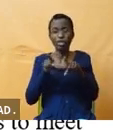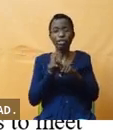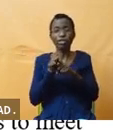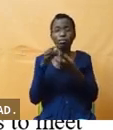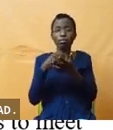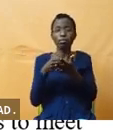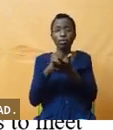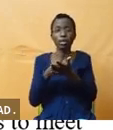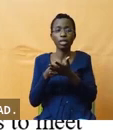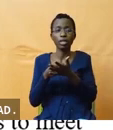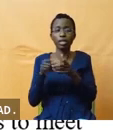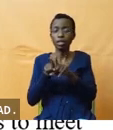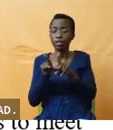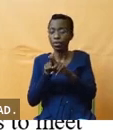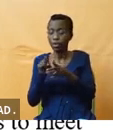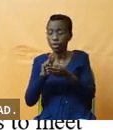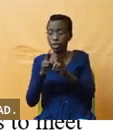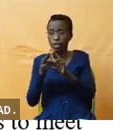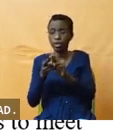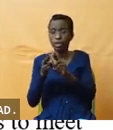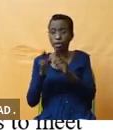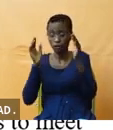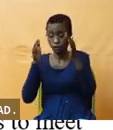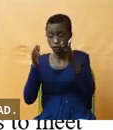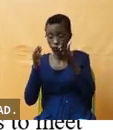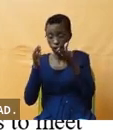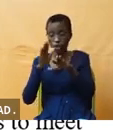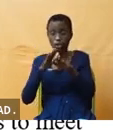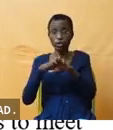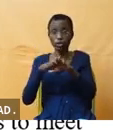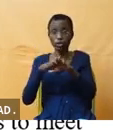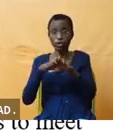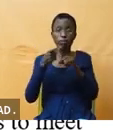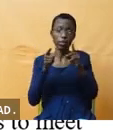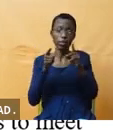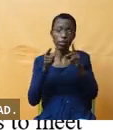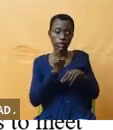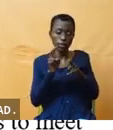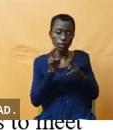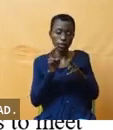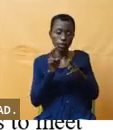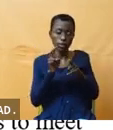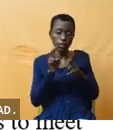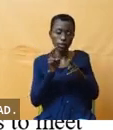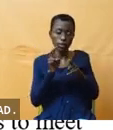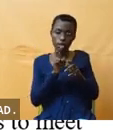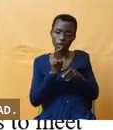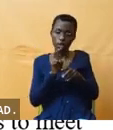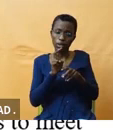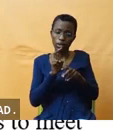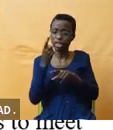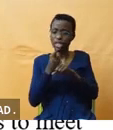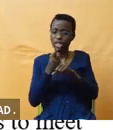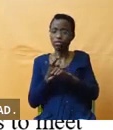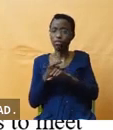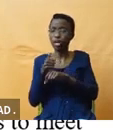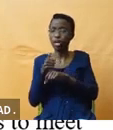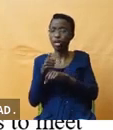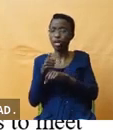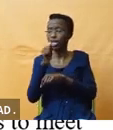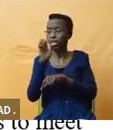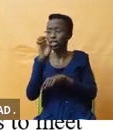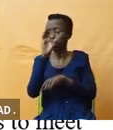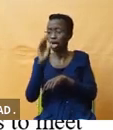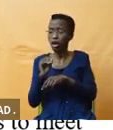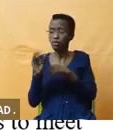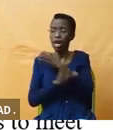is majorly focusing on Kenya, but if you look very widely, it's not different with other or from other East African